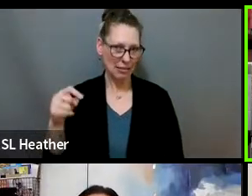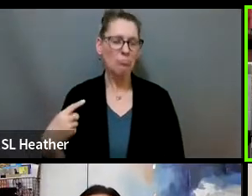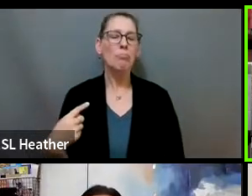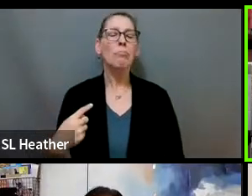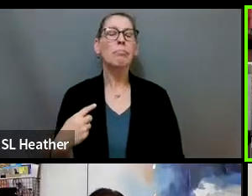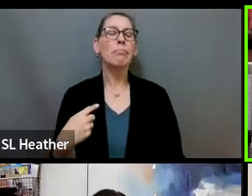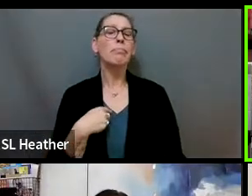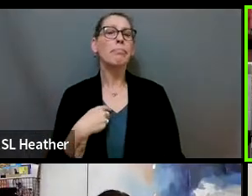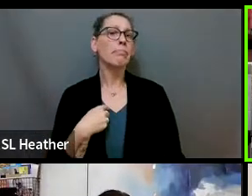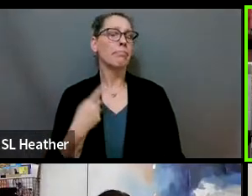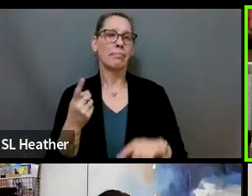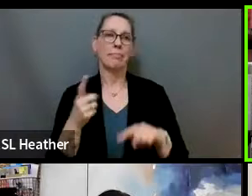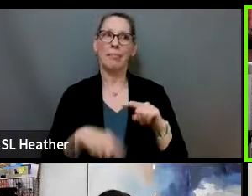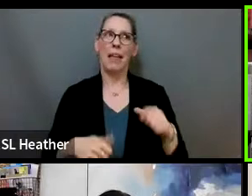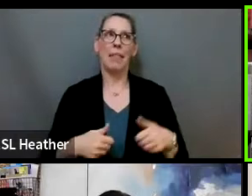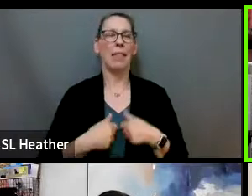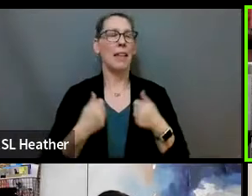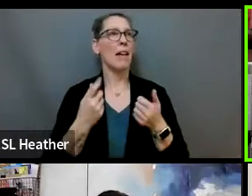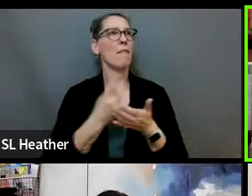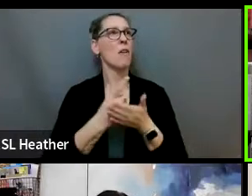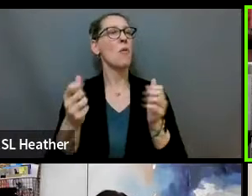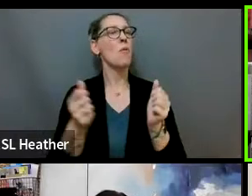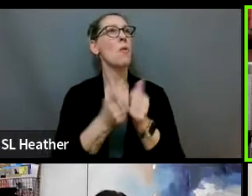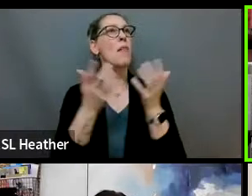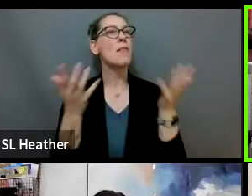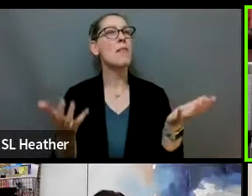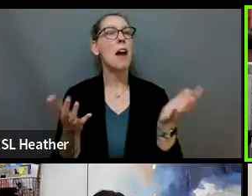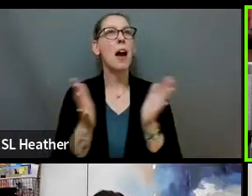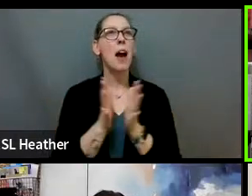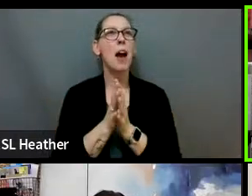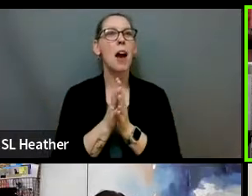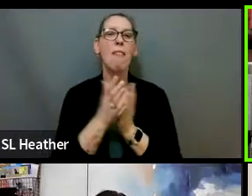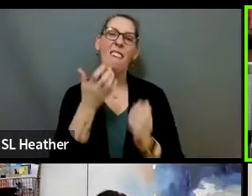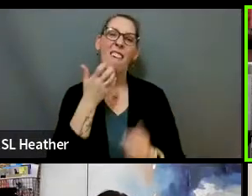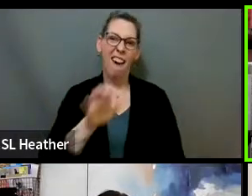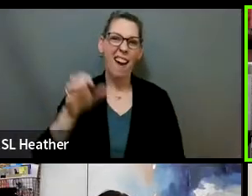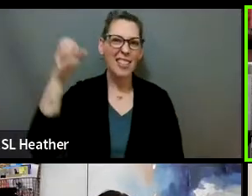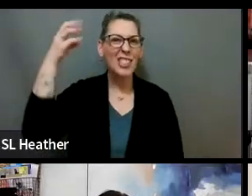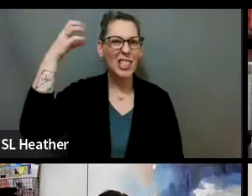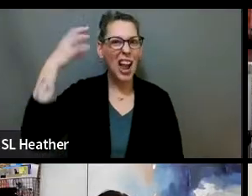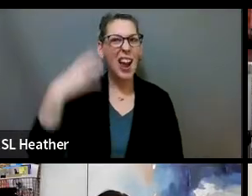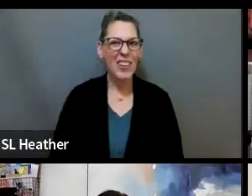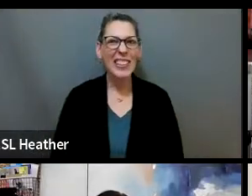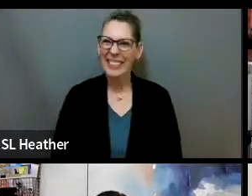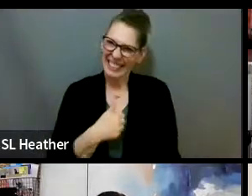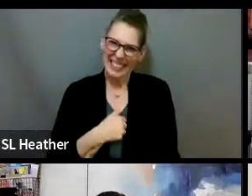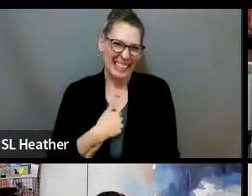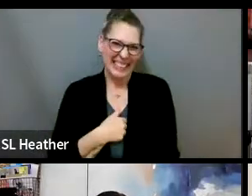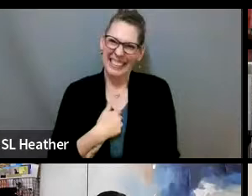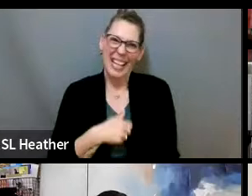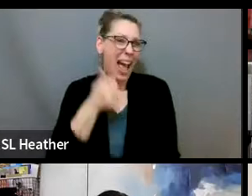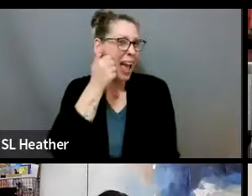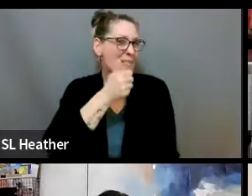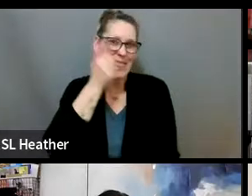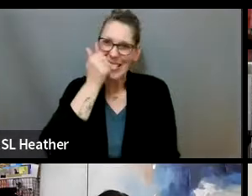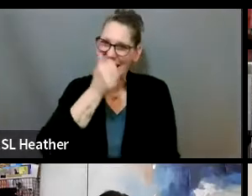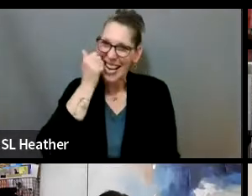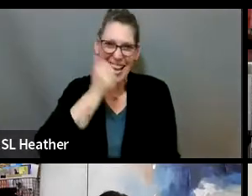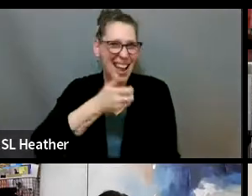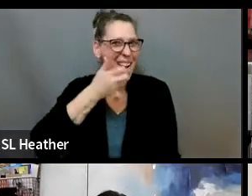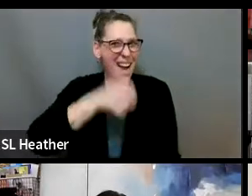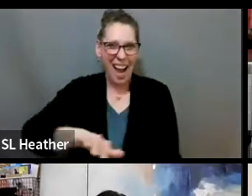I couldn't go a week without a hot shower. Sorry, every day, hot